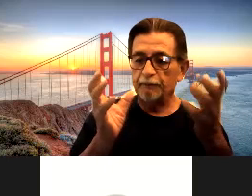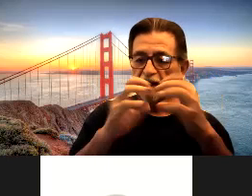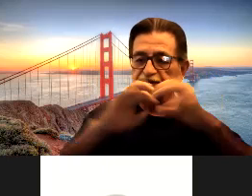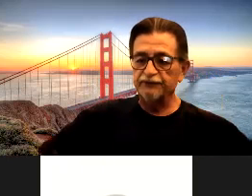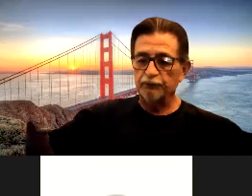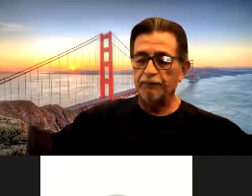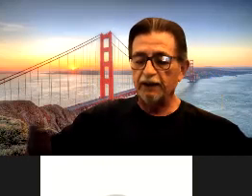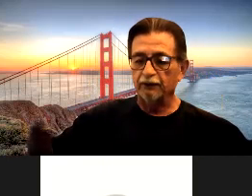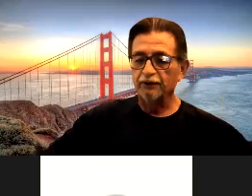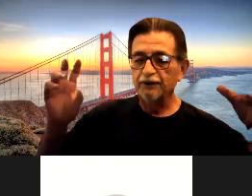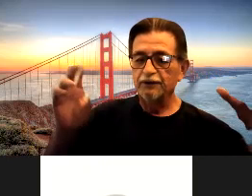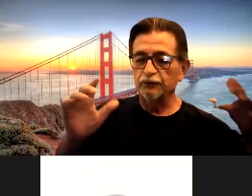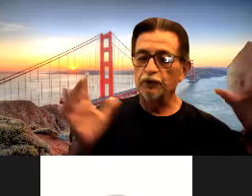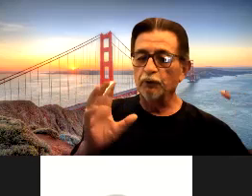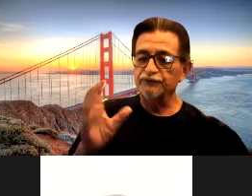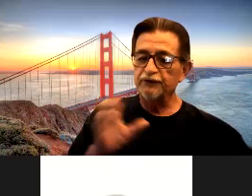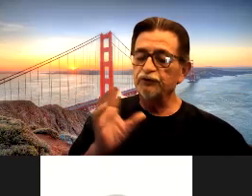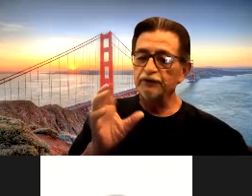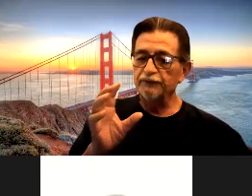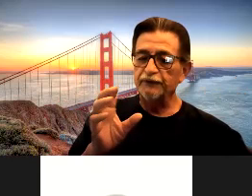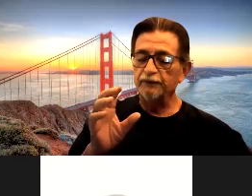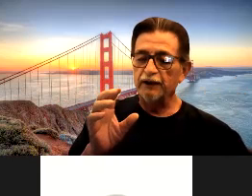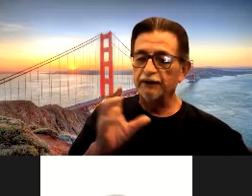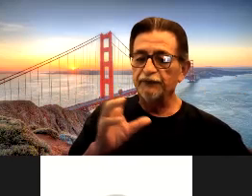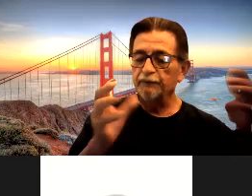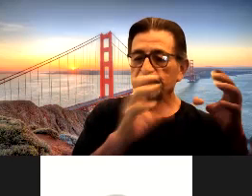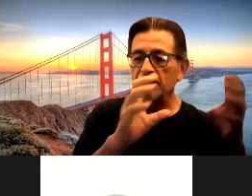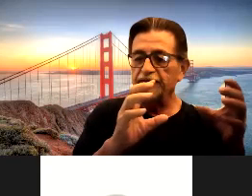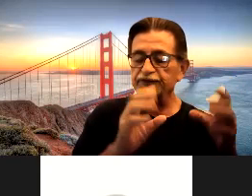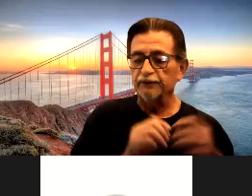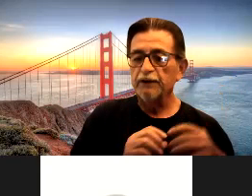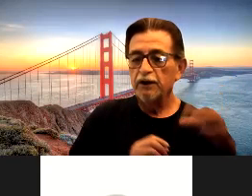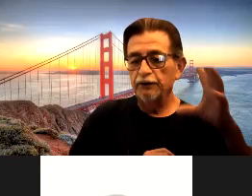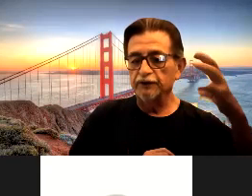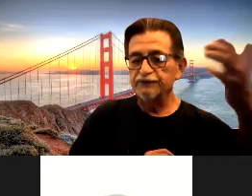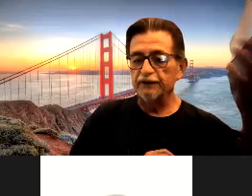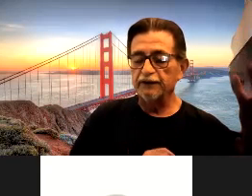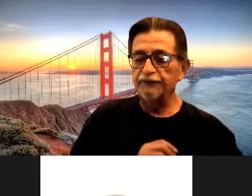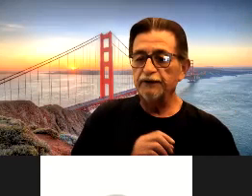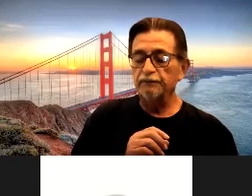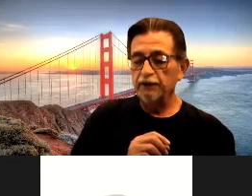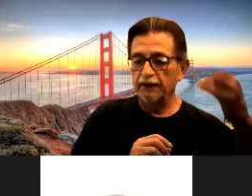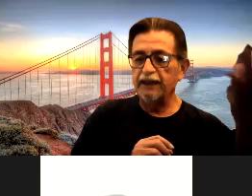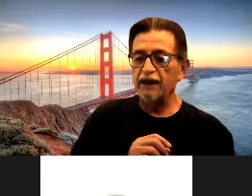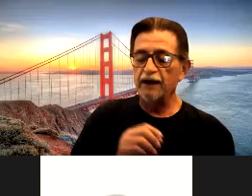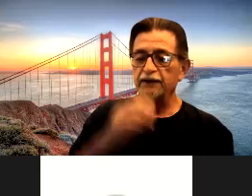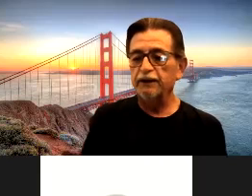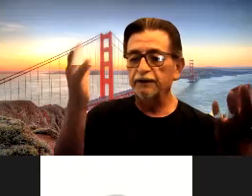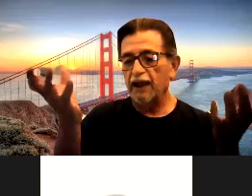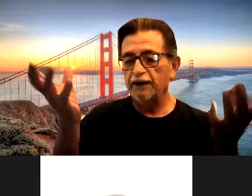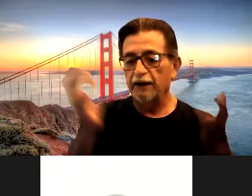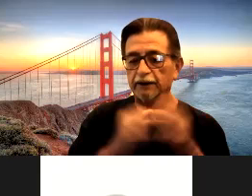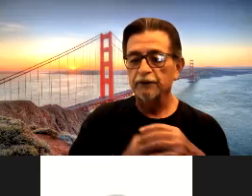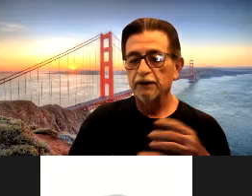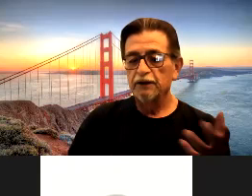together. Remember, positives repel. So you won't see 2 lithium, a lithium and a magnesium. You're going to see a lithium, a cation,